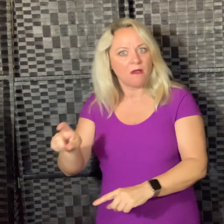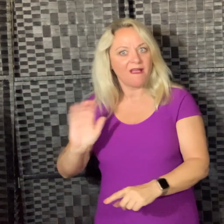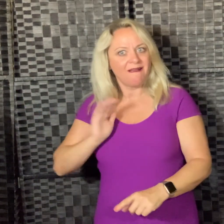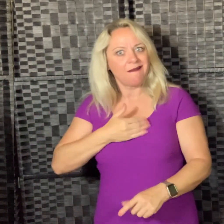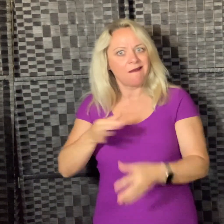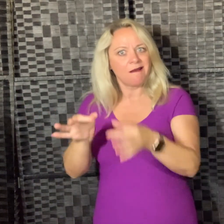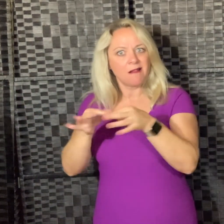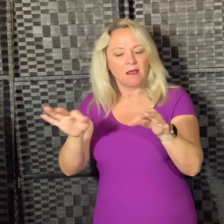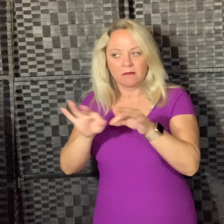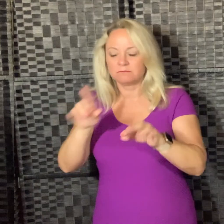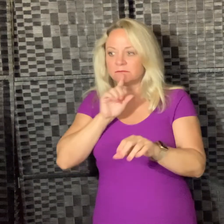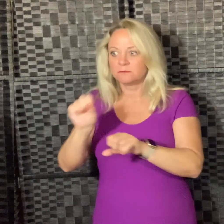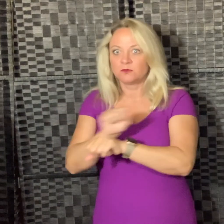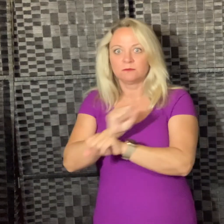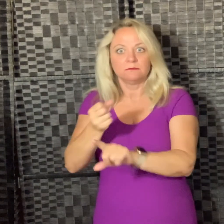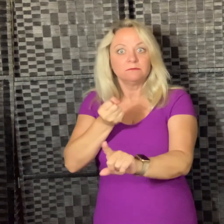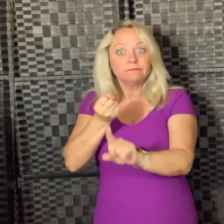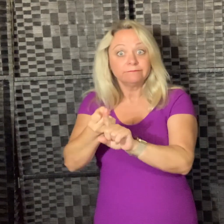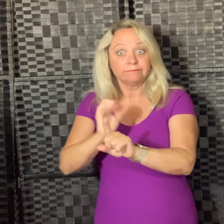life experience.